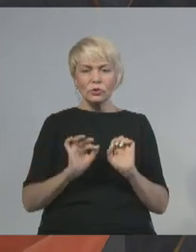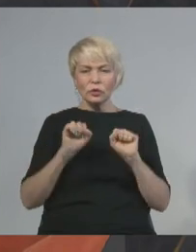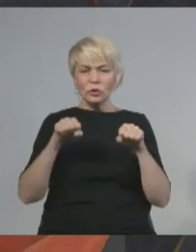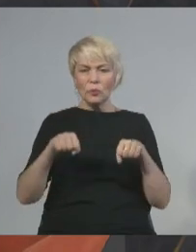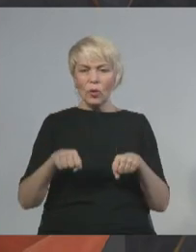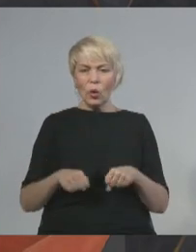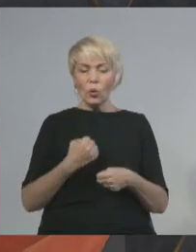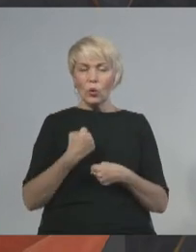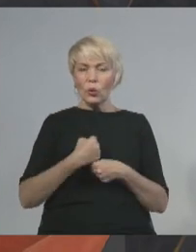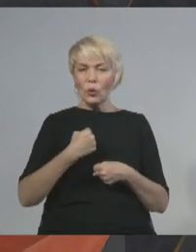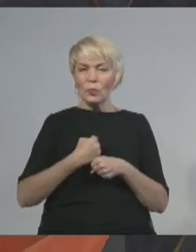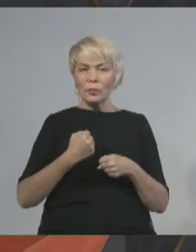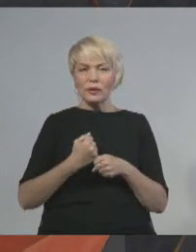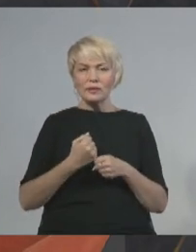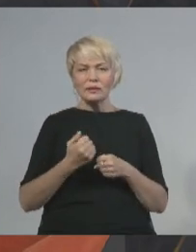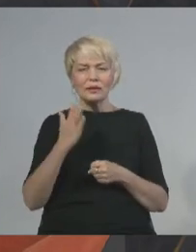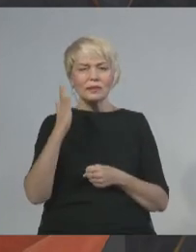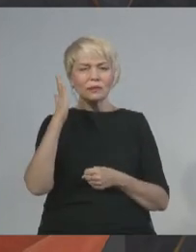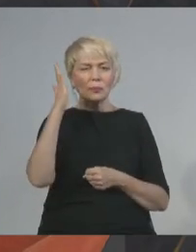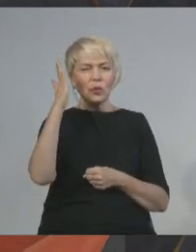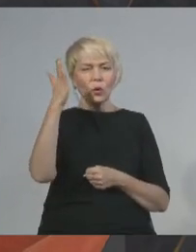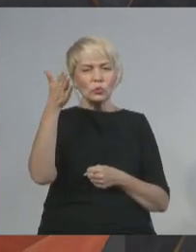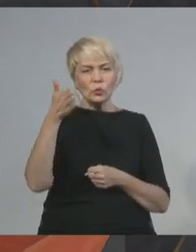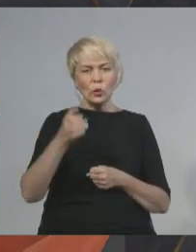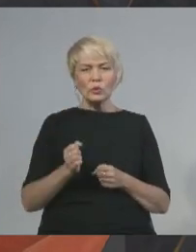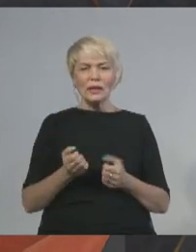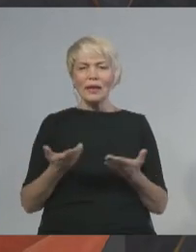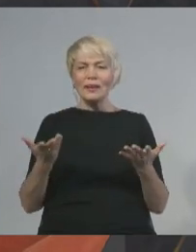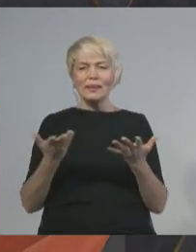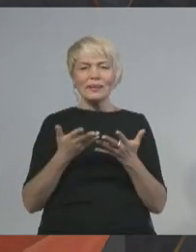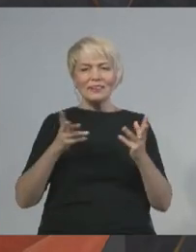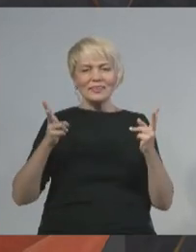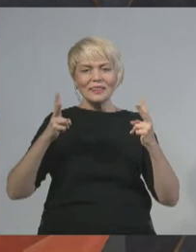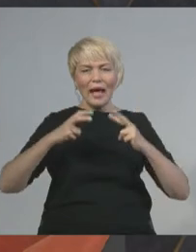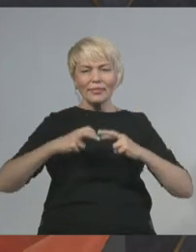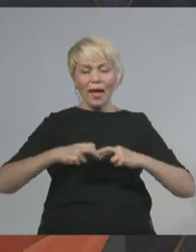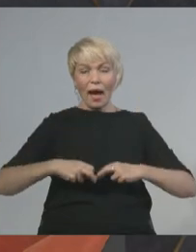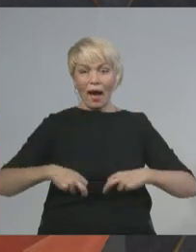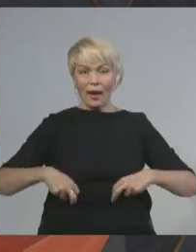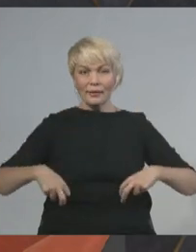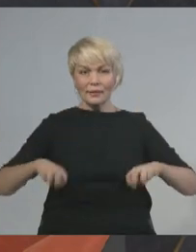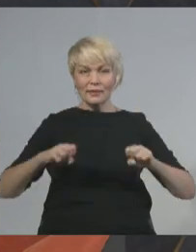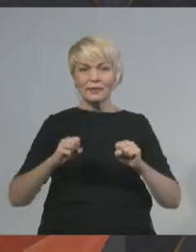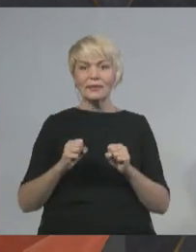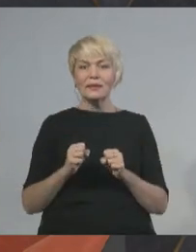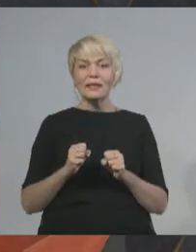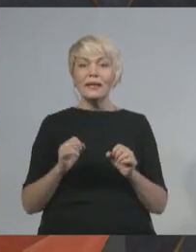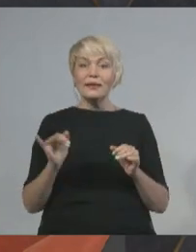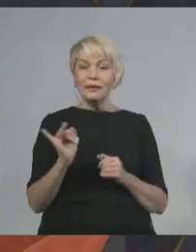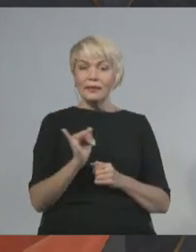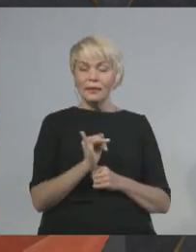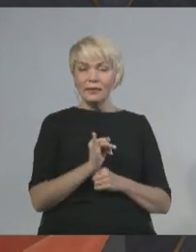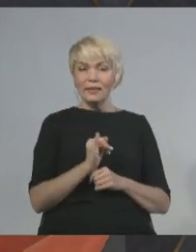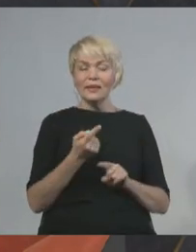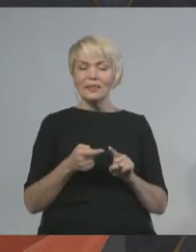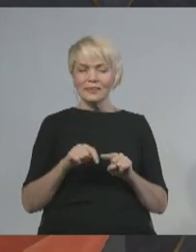provide the possibility to make some forecasts to make an analysis